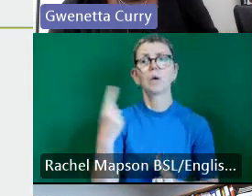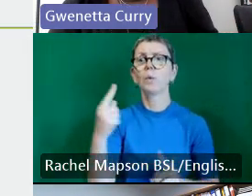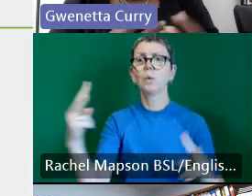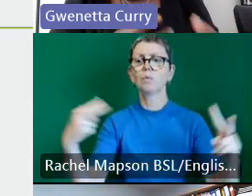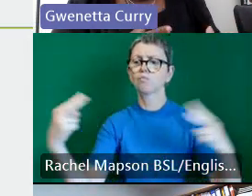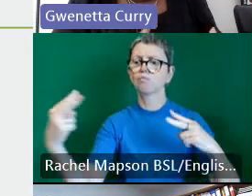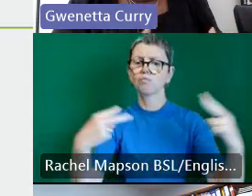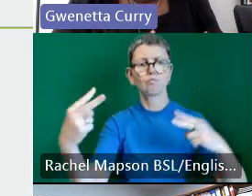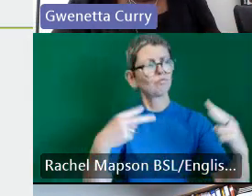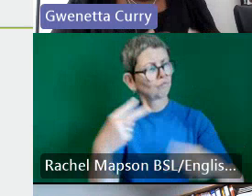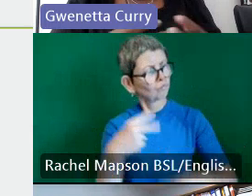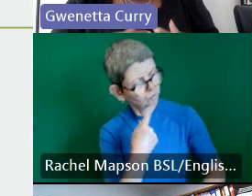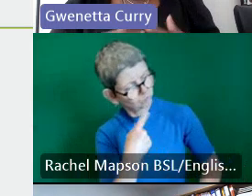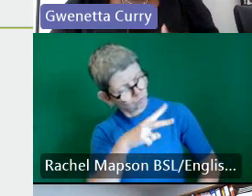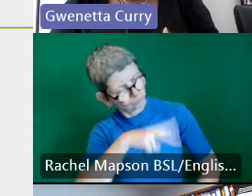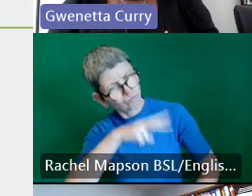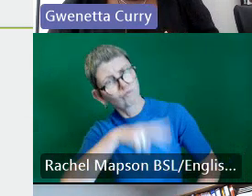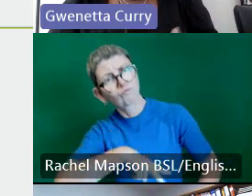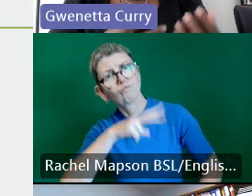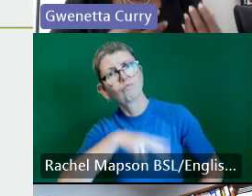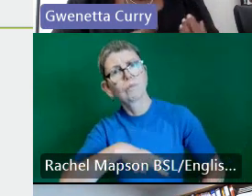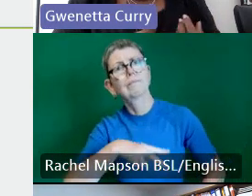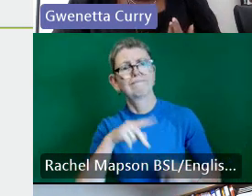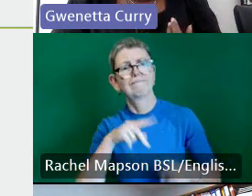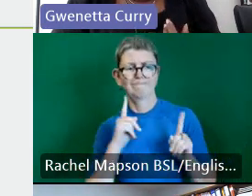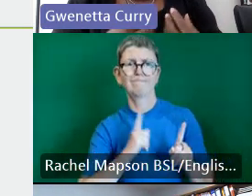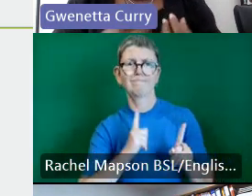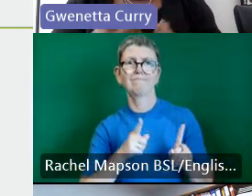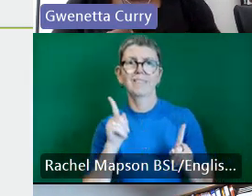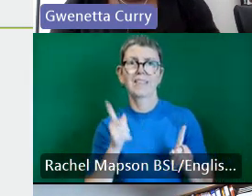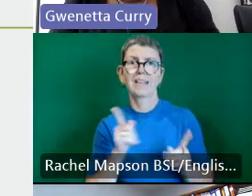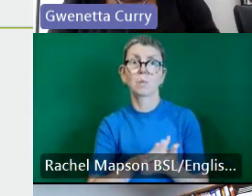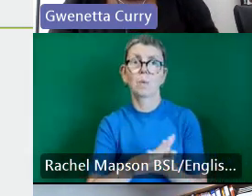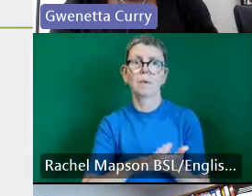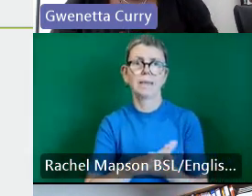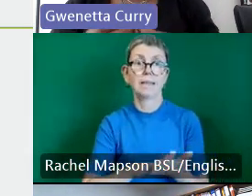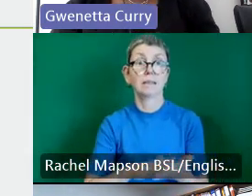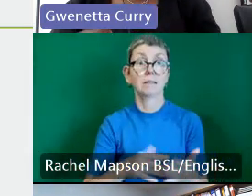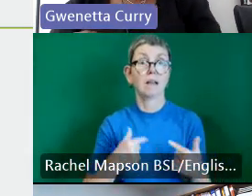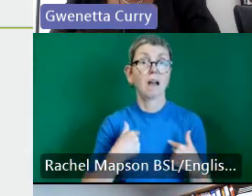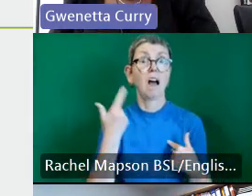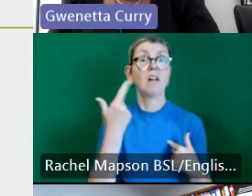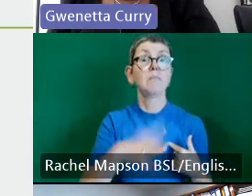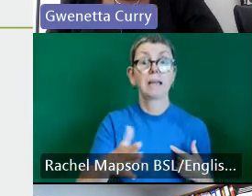way. So when we talk about racial identities, that's what we mean. So I've been categorized as a Black woman. So